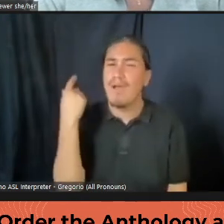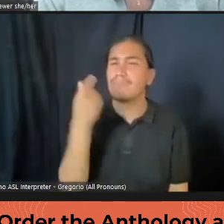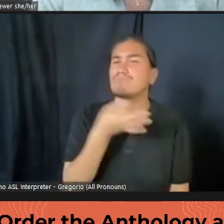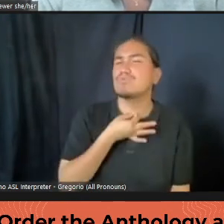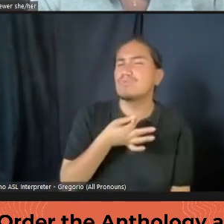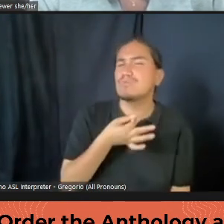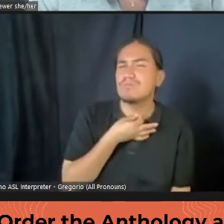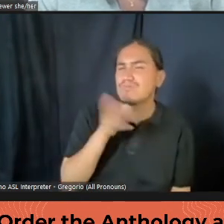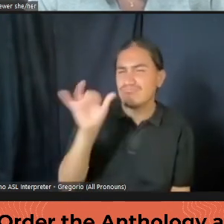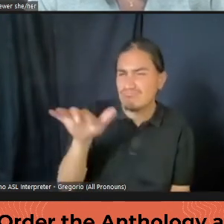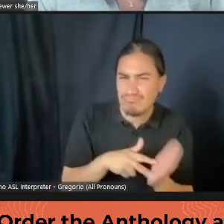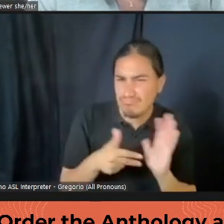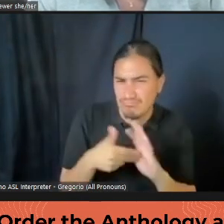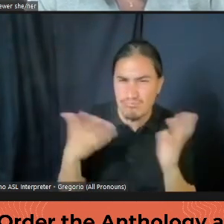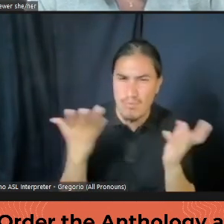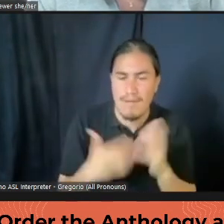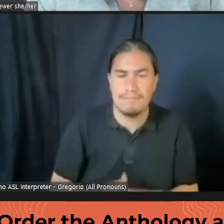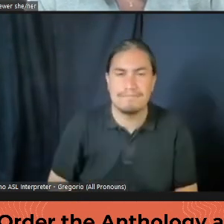means.